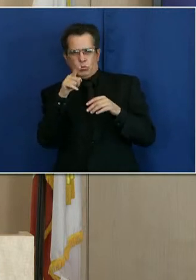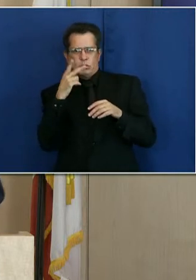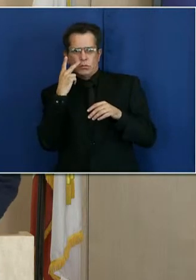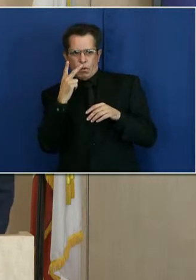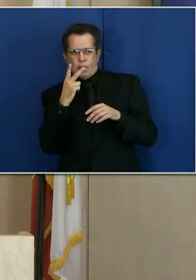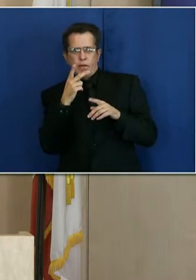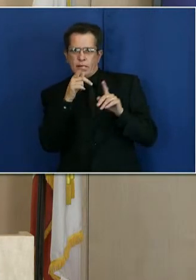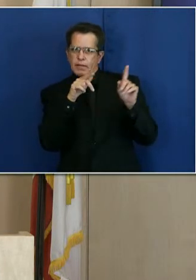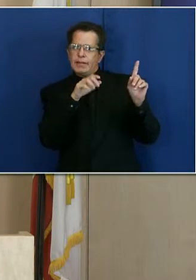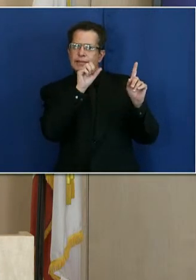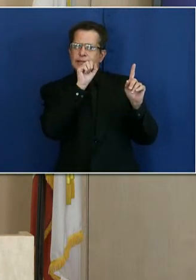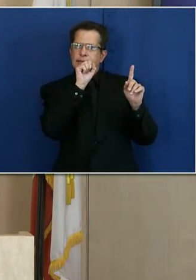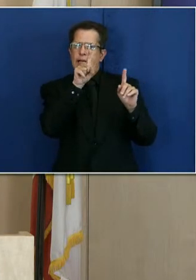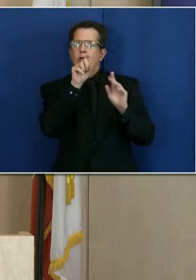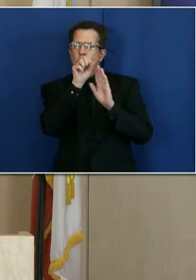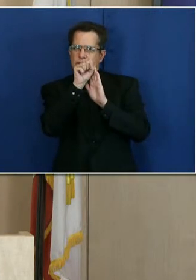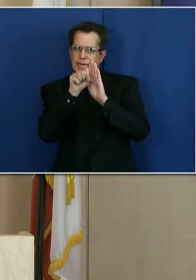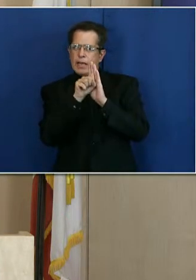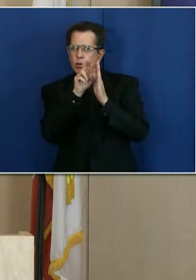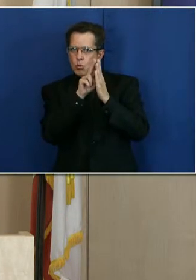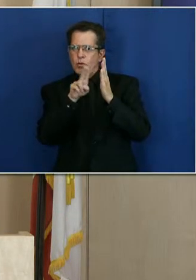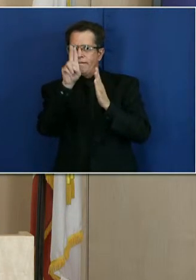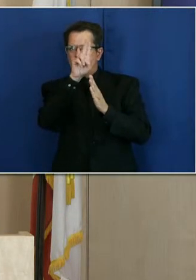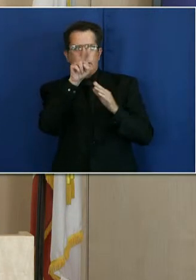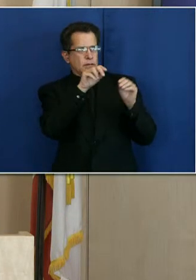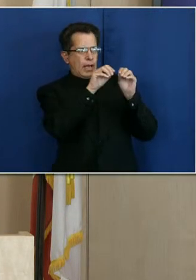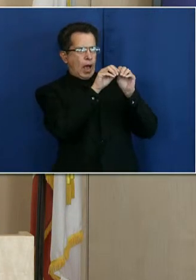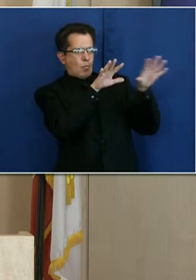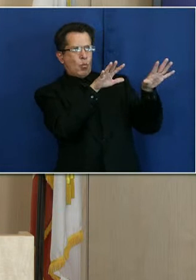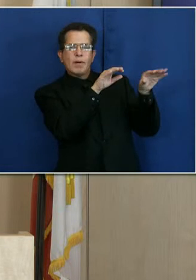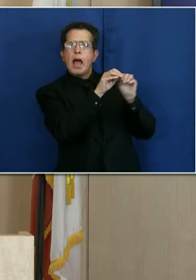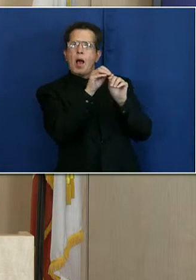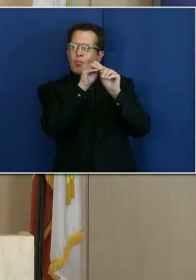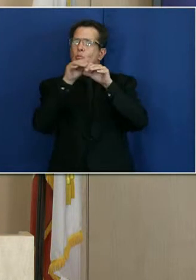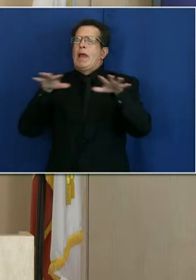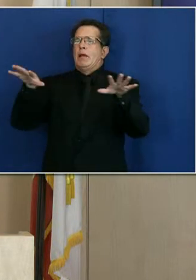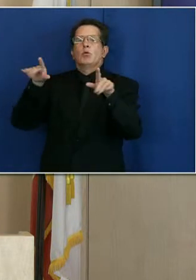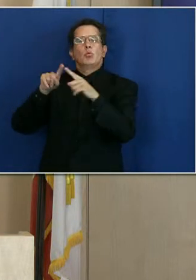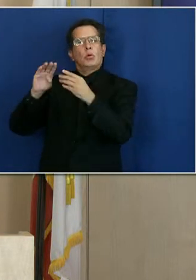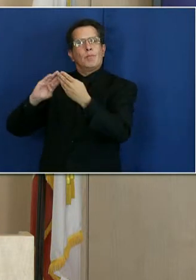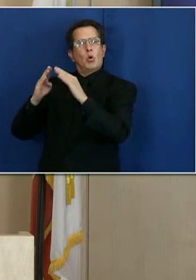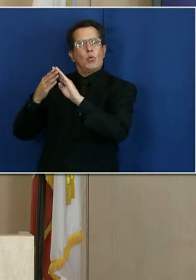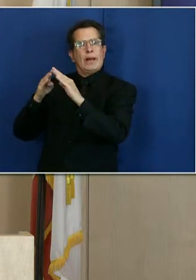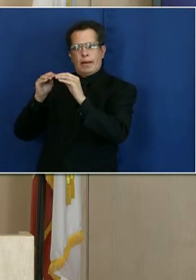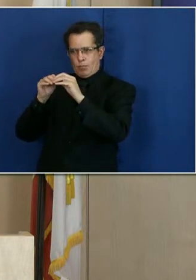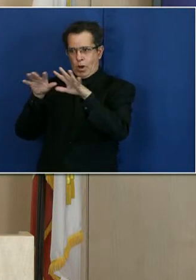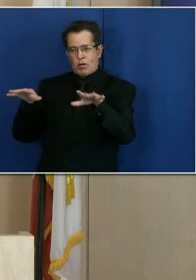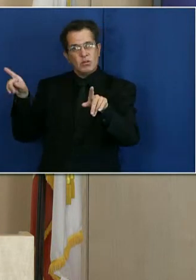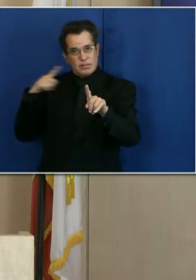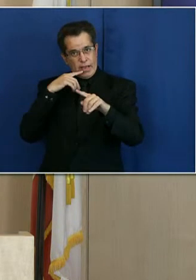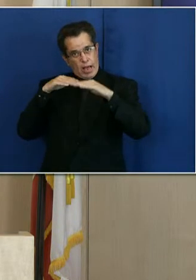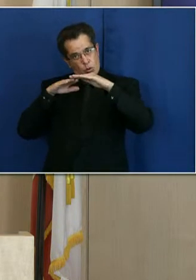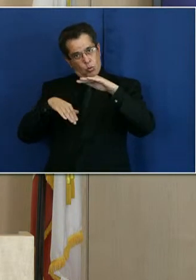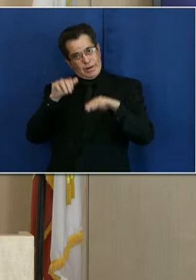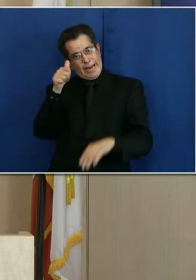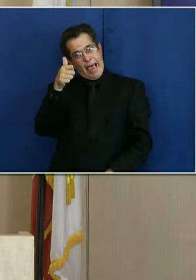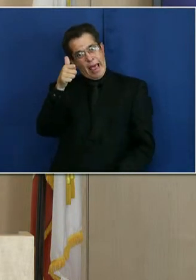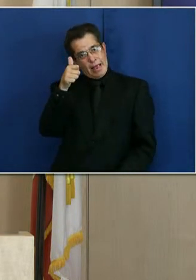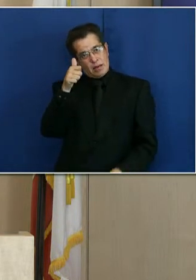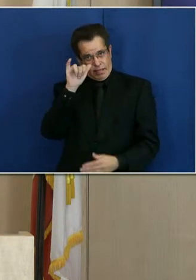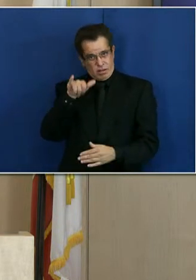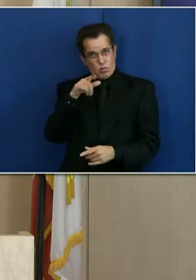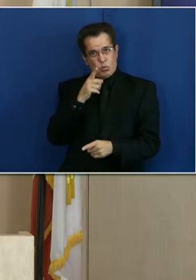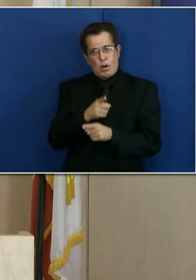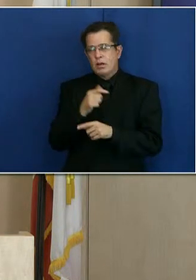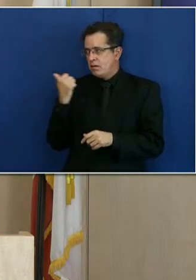the SDSU student outbreak into the general community. I think you said less than 10, is that correct? That's correct.